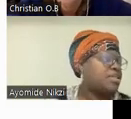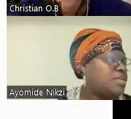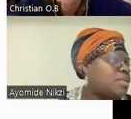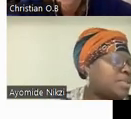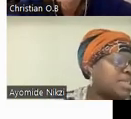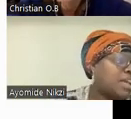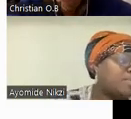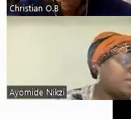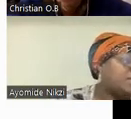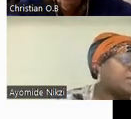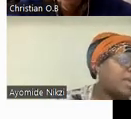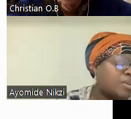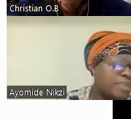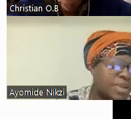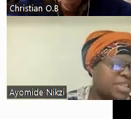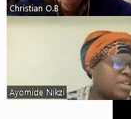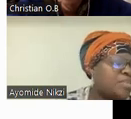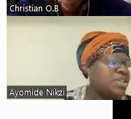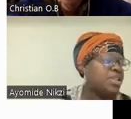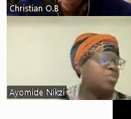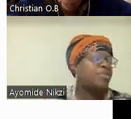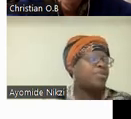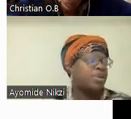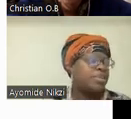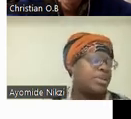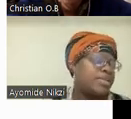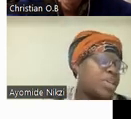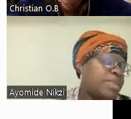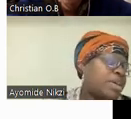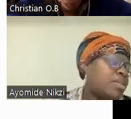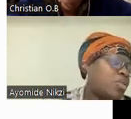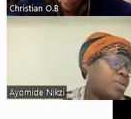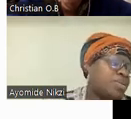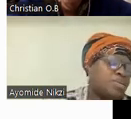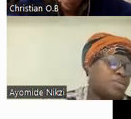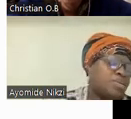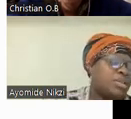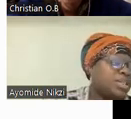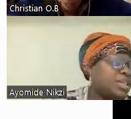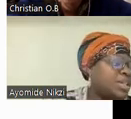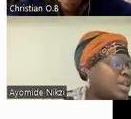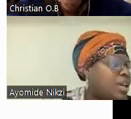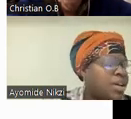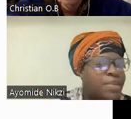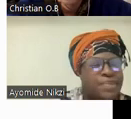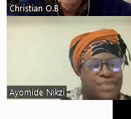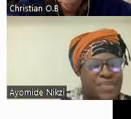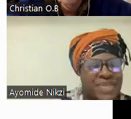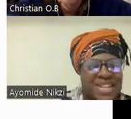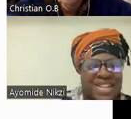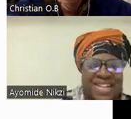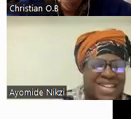notice to the Police Accountability Commission in web form, voicemail, or postmail.